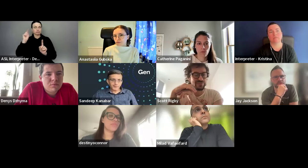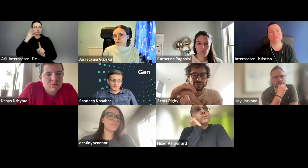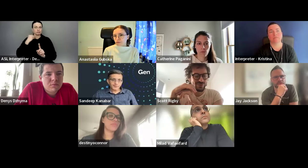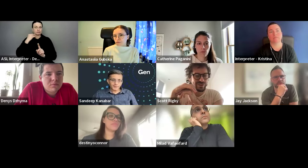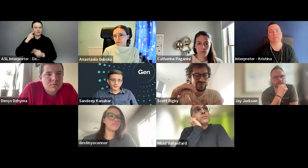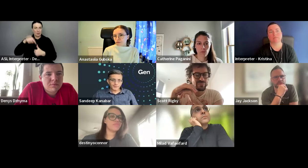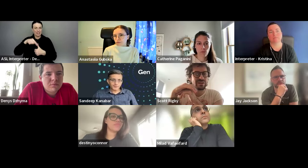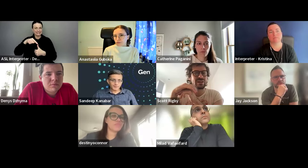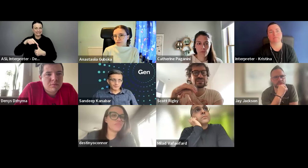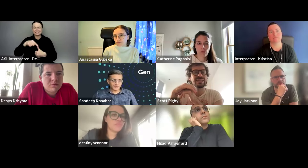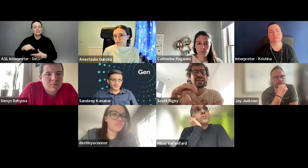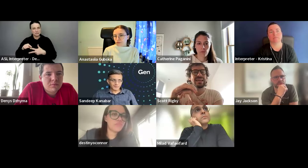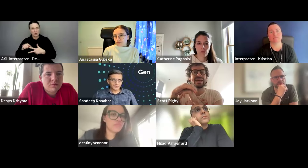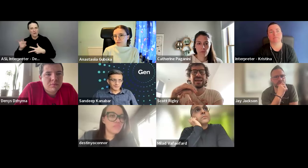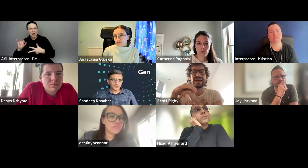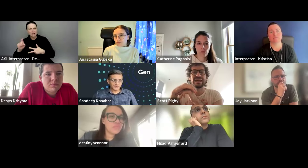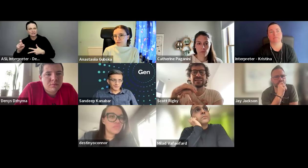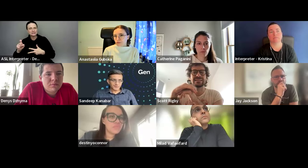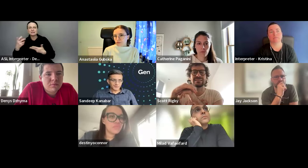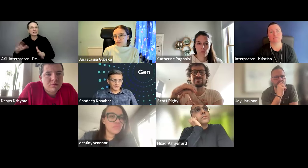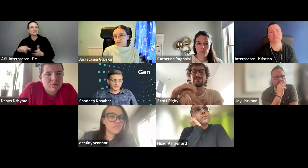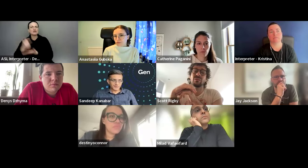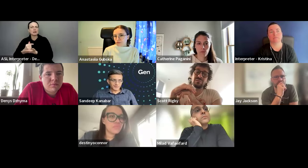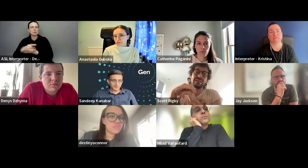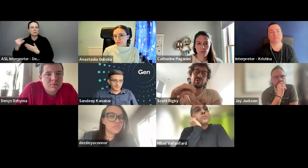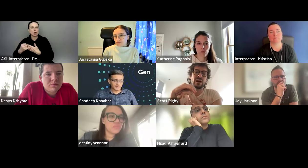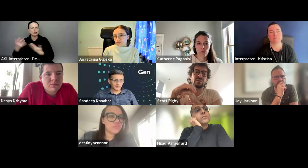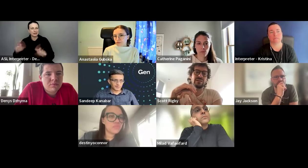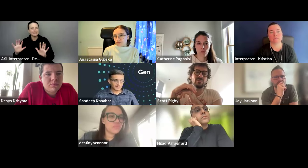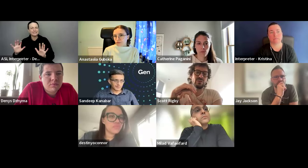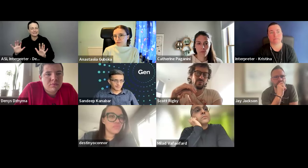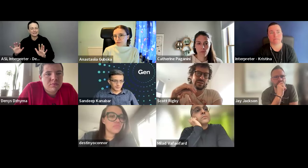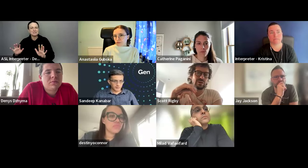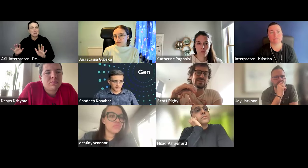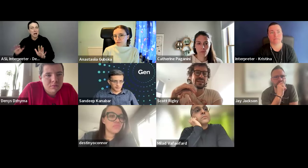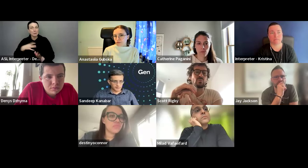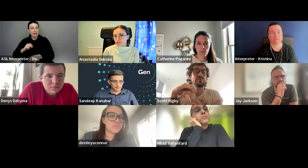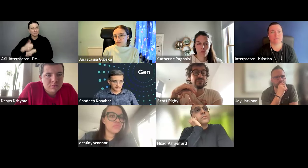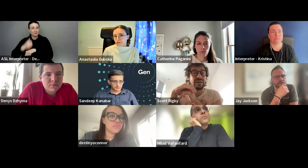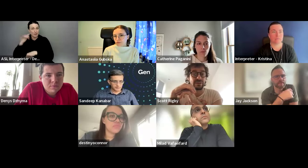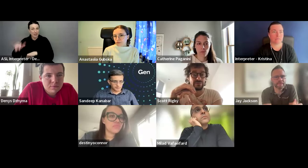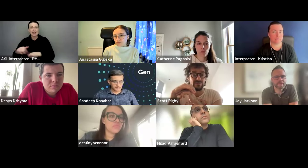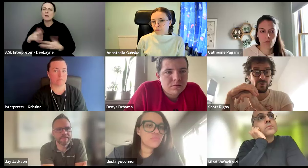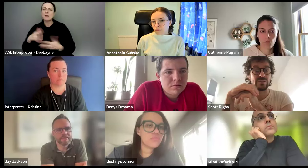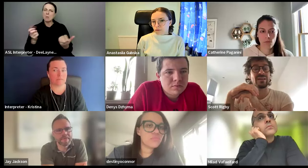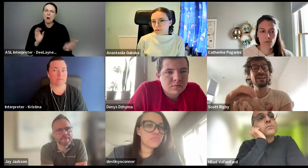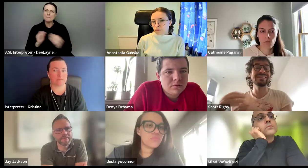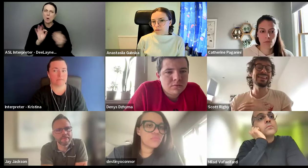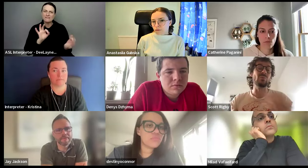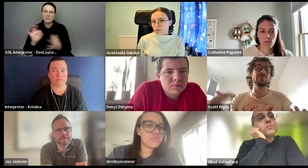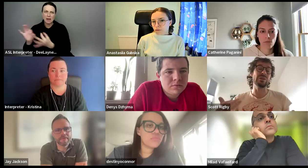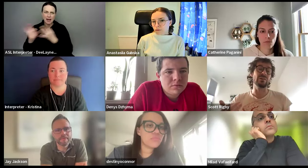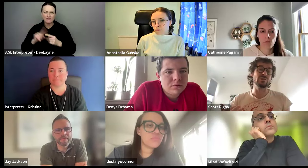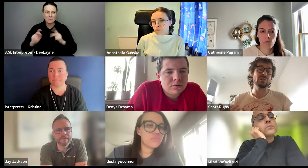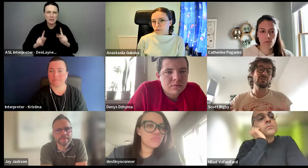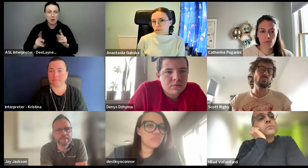especially now that Flux is a graduated project. And probably, though, what would be good is to get more feedback from folks and to